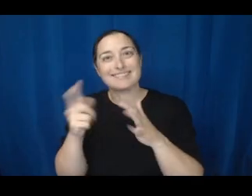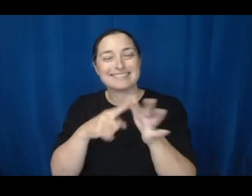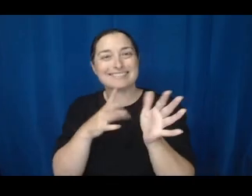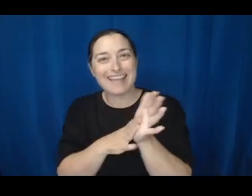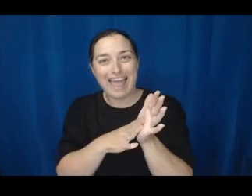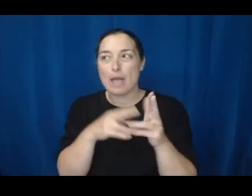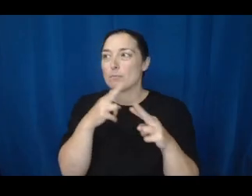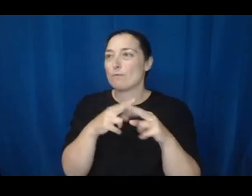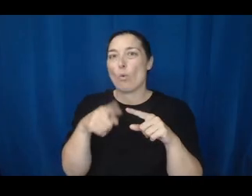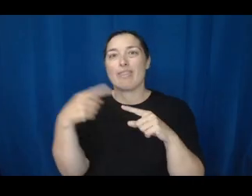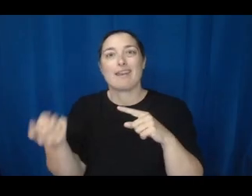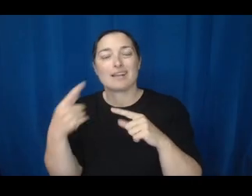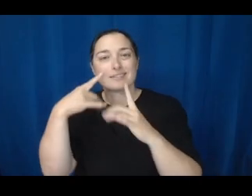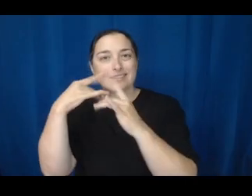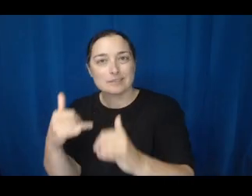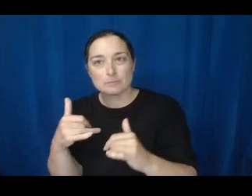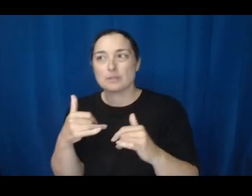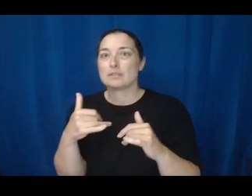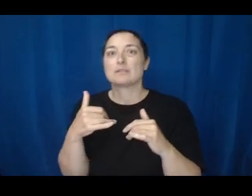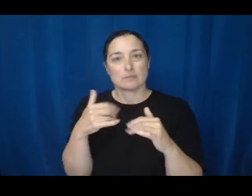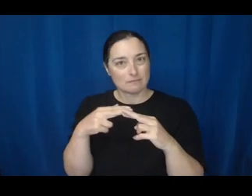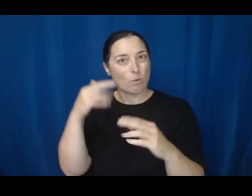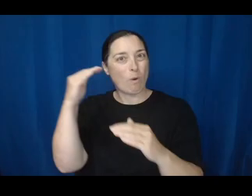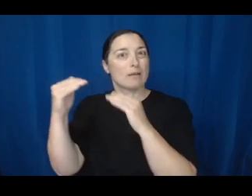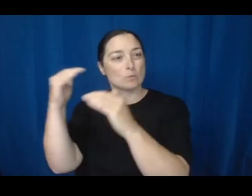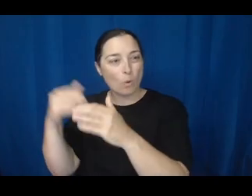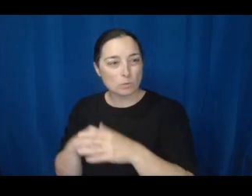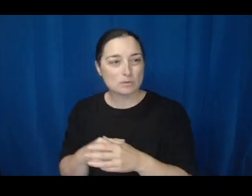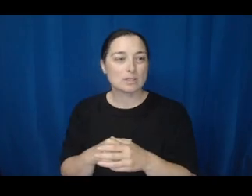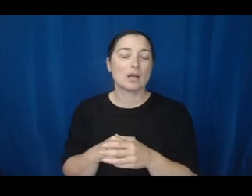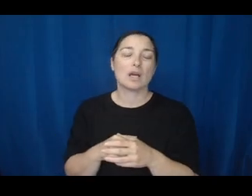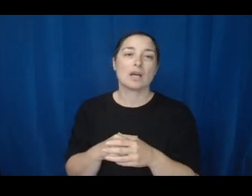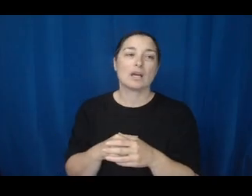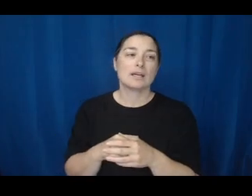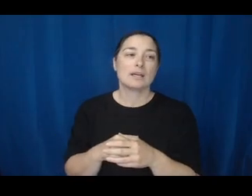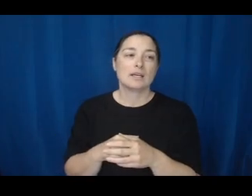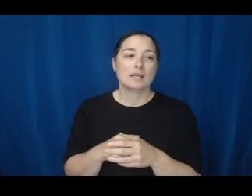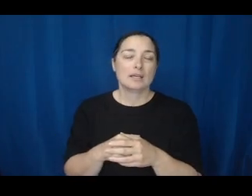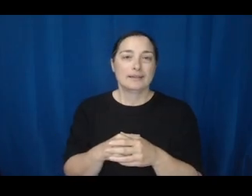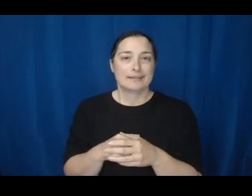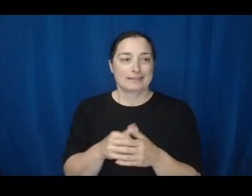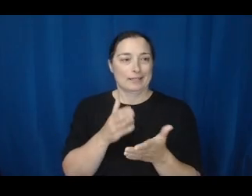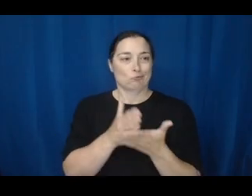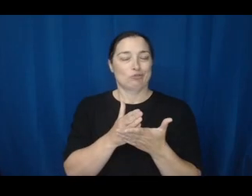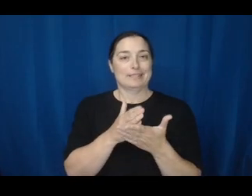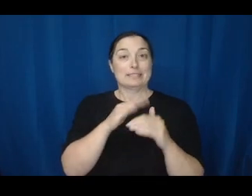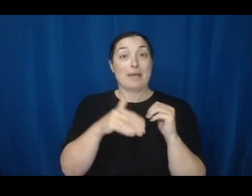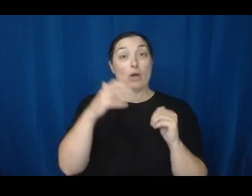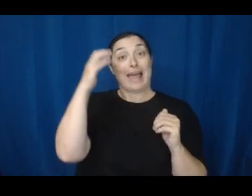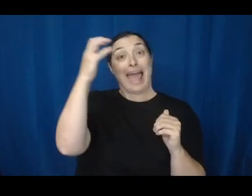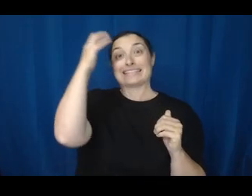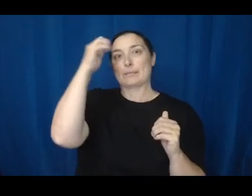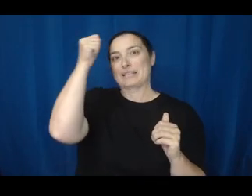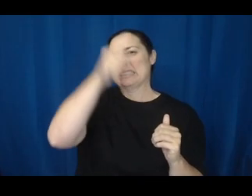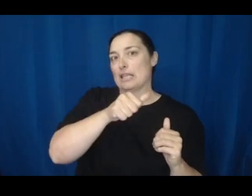adulthood. And the goodness is defined through the academic intelligence.